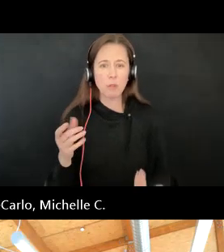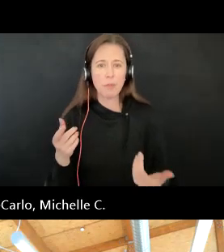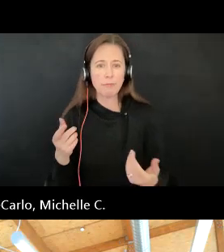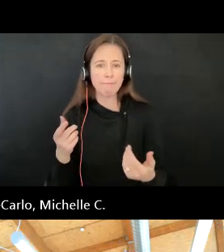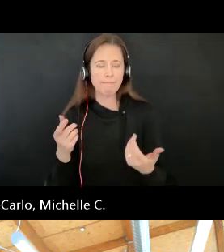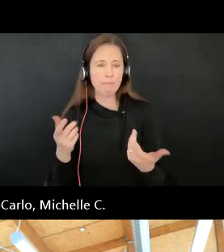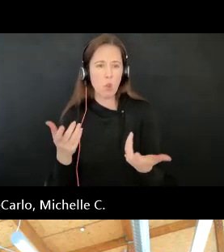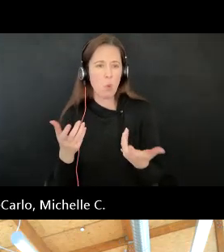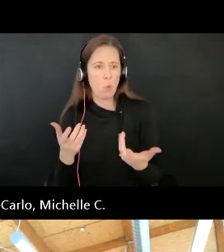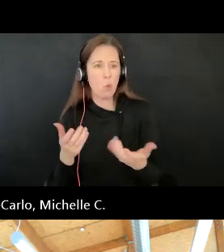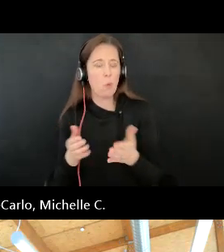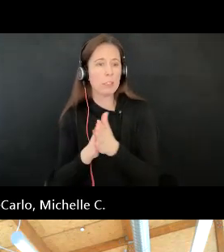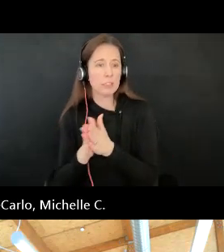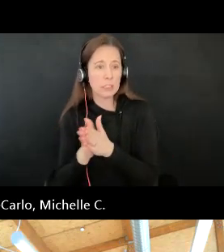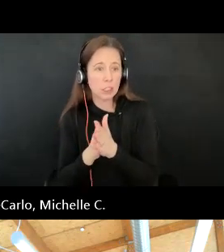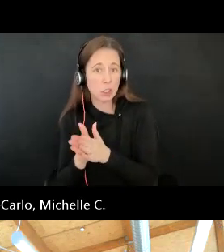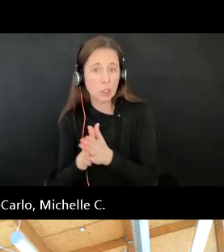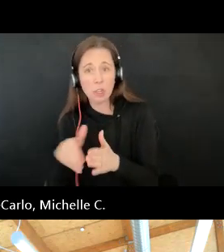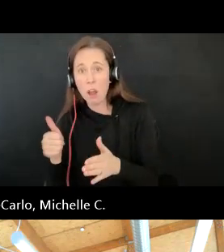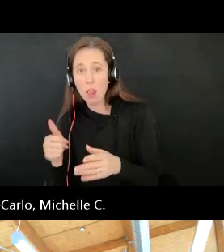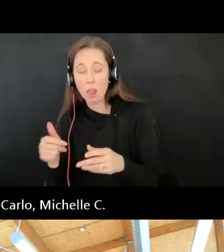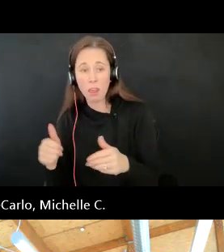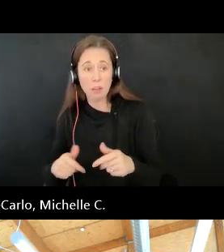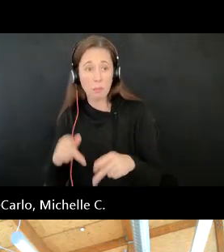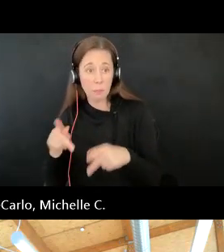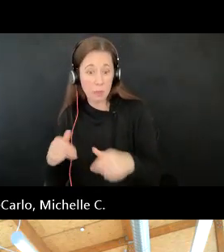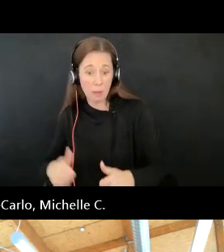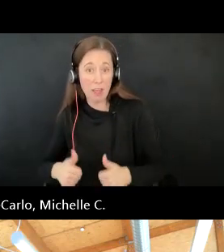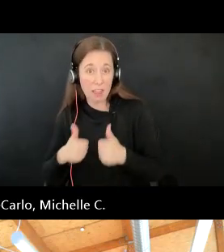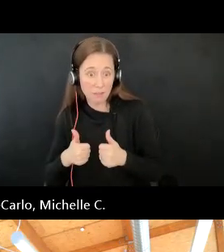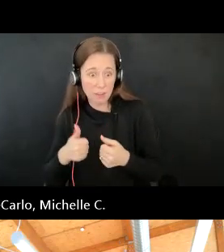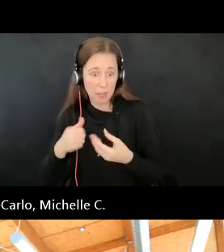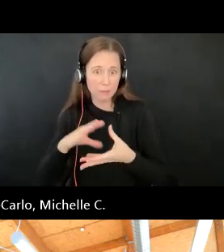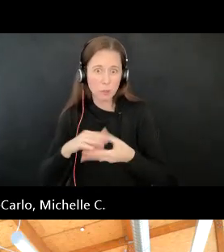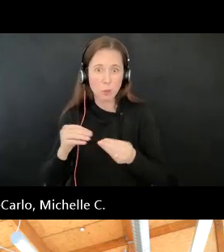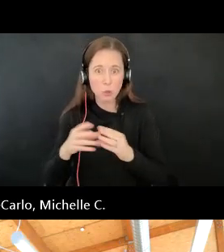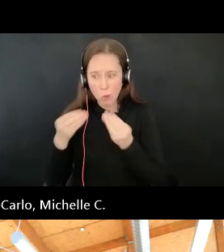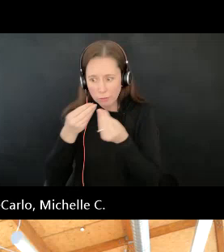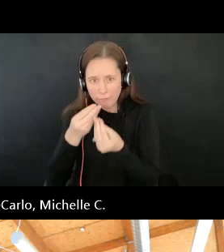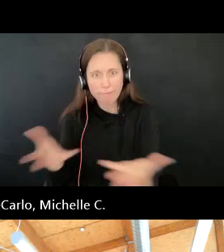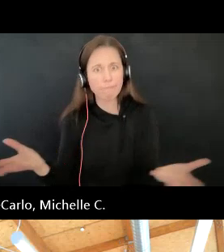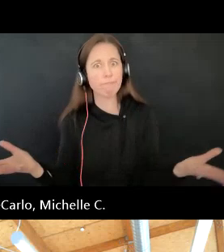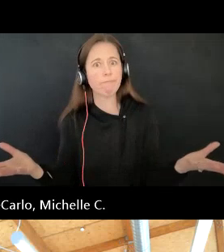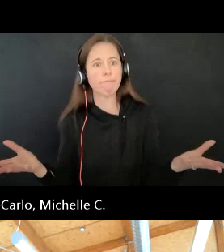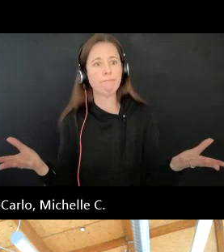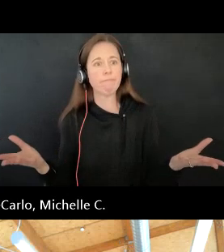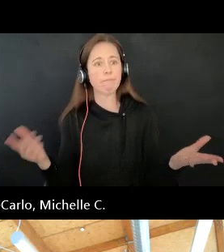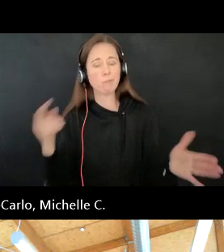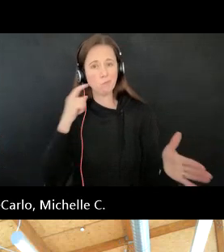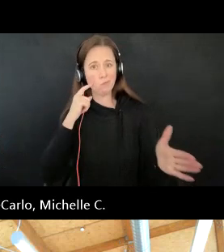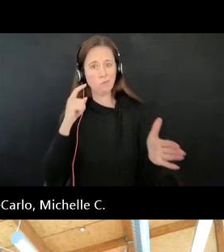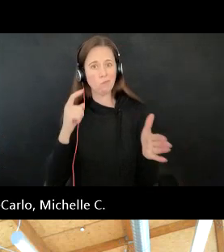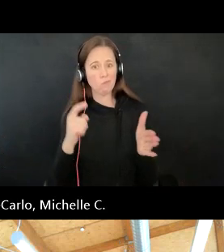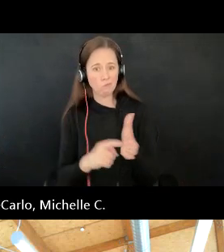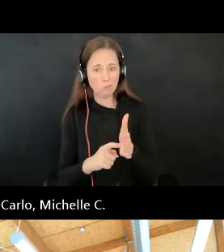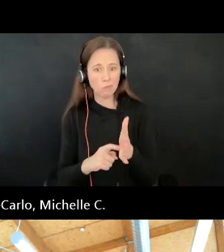activate local Eastern Shore residents like myself to tell local stories. We wanted to acknowledge the